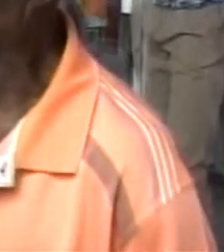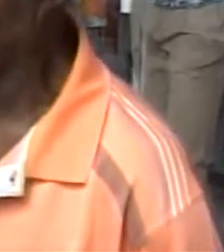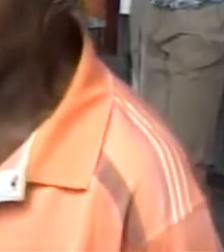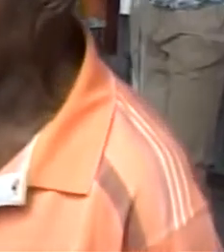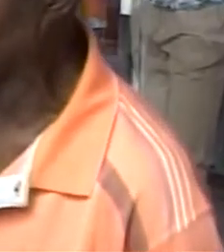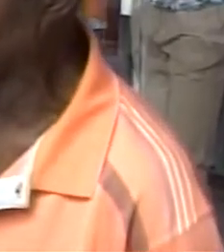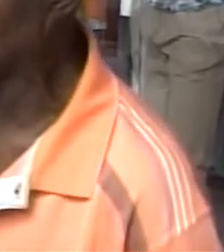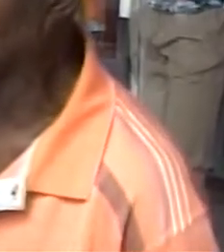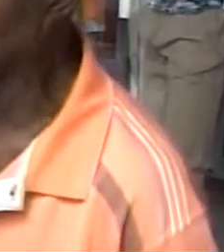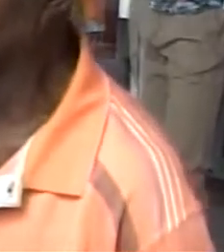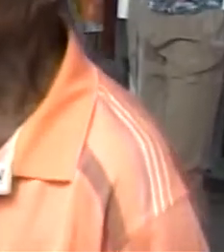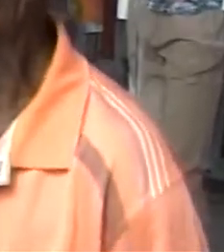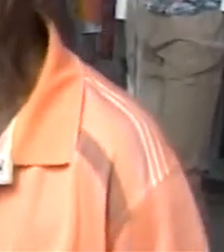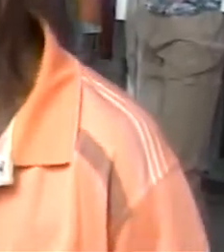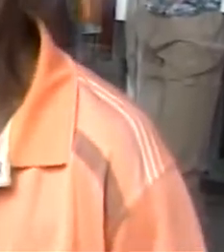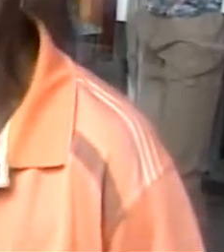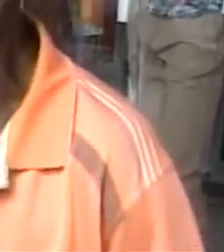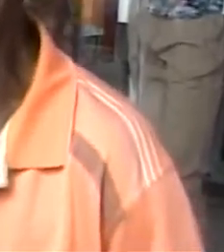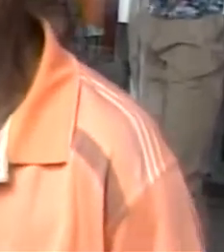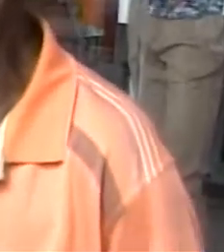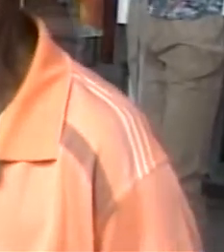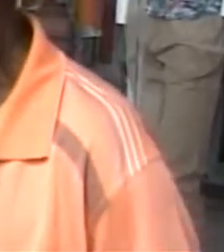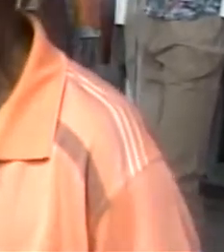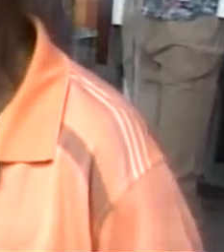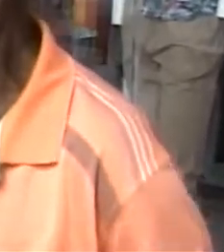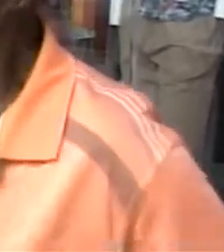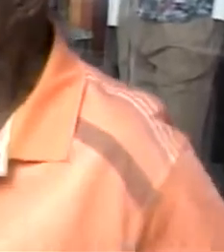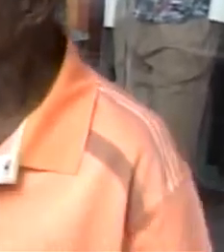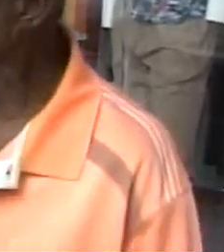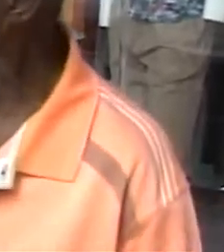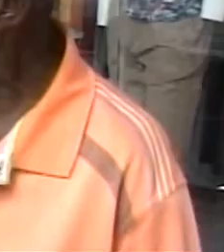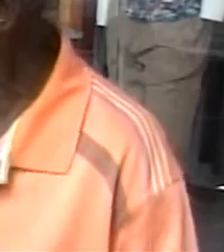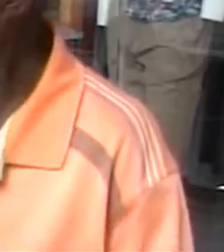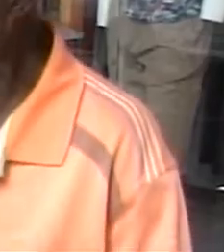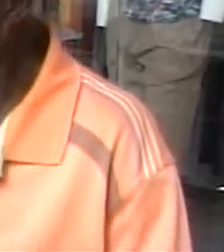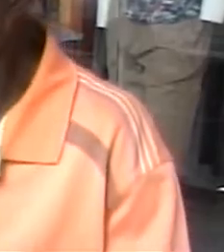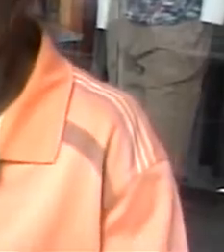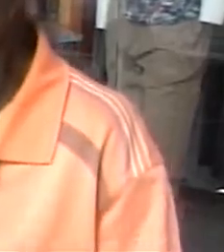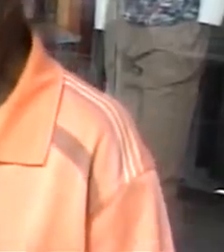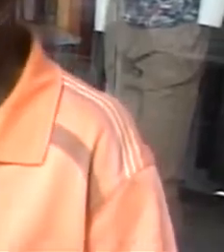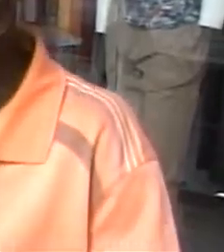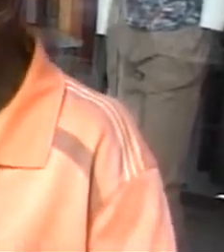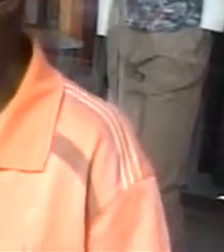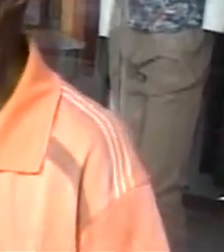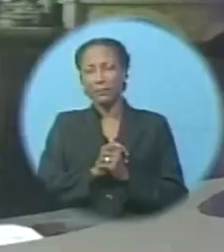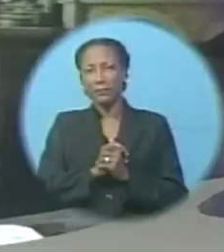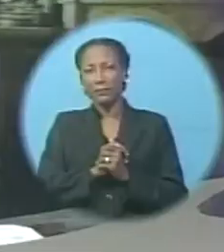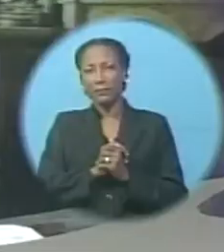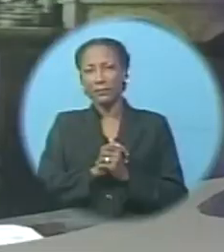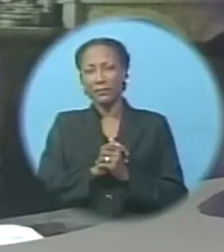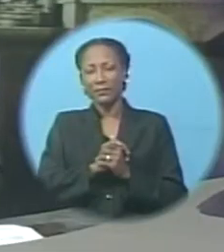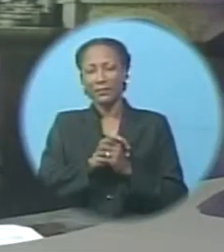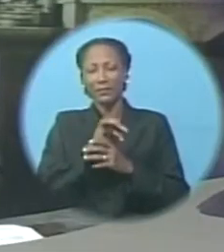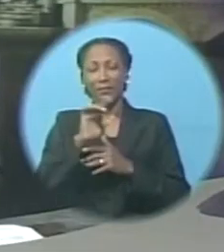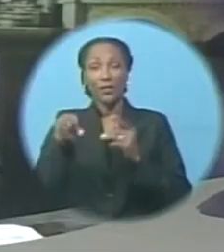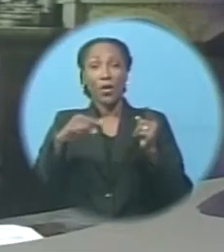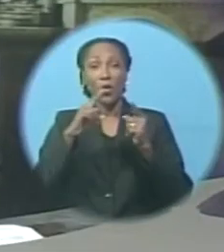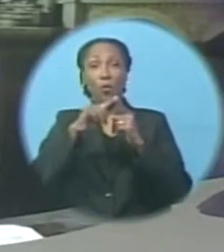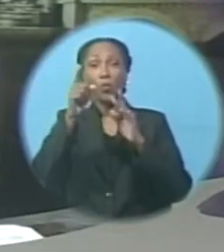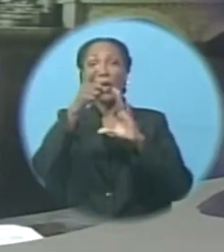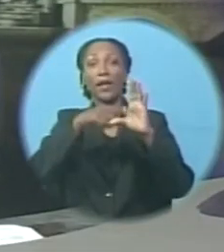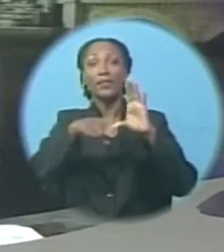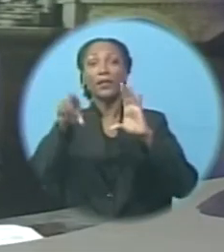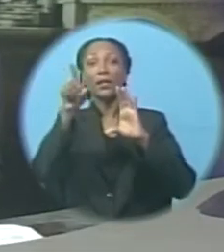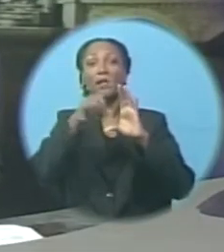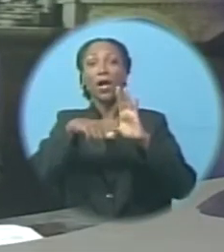If he got more than you share with him. If you have nothing, well, we all should live together as people. When the clock